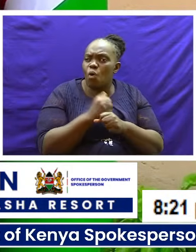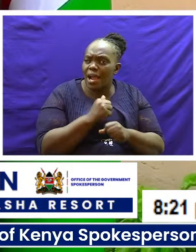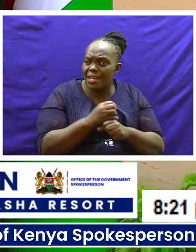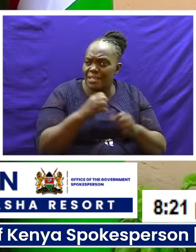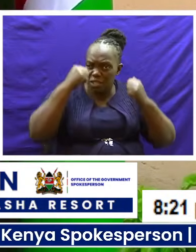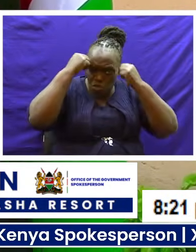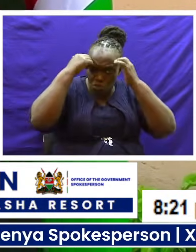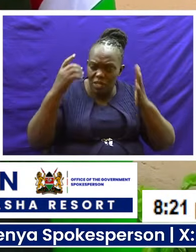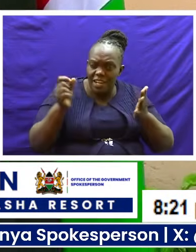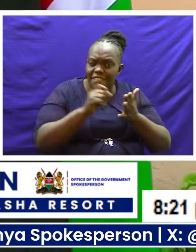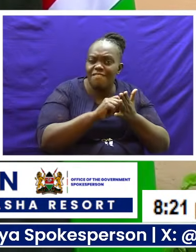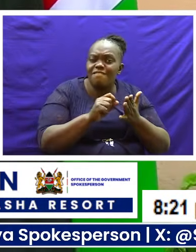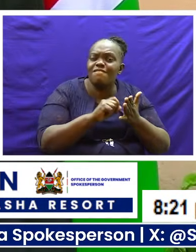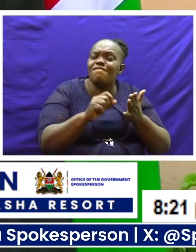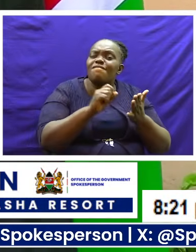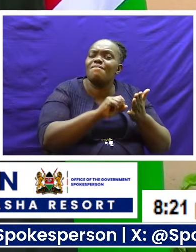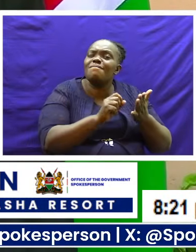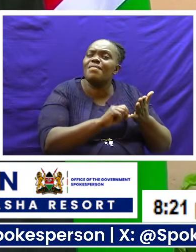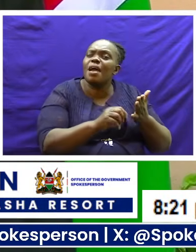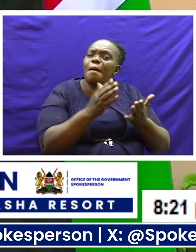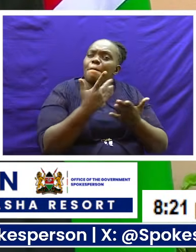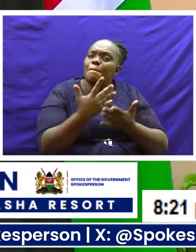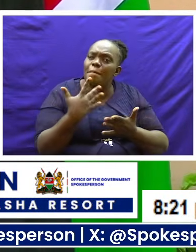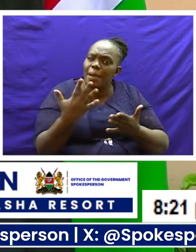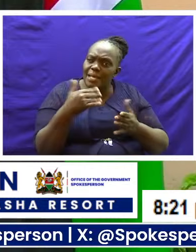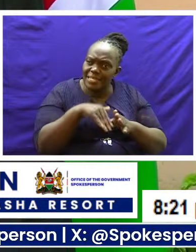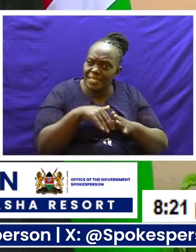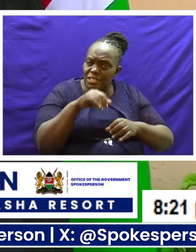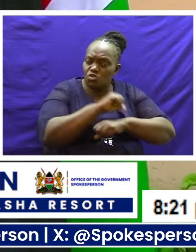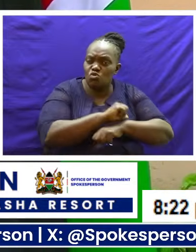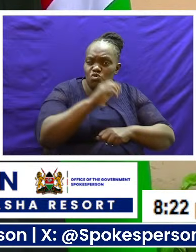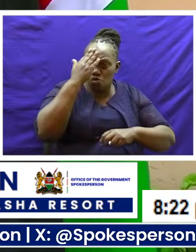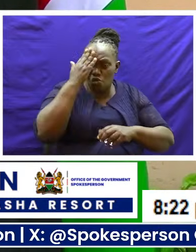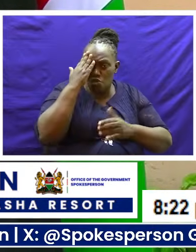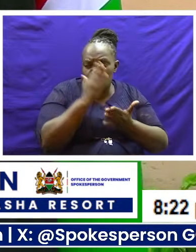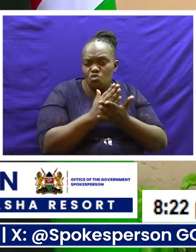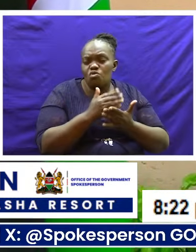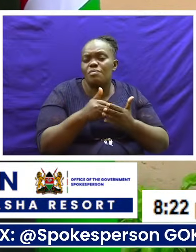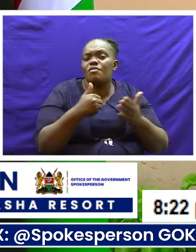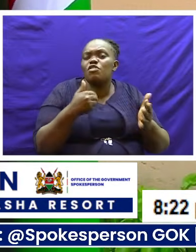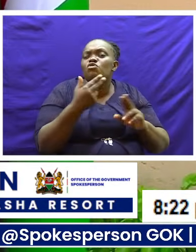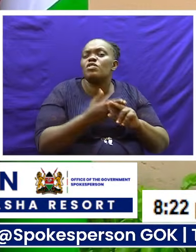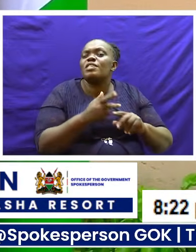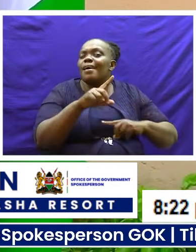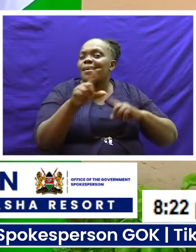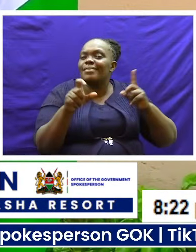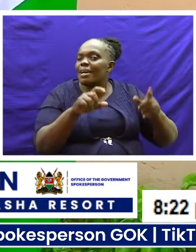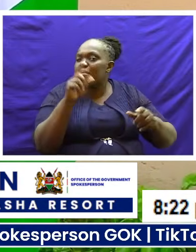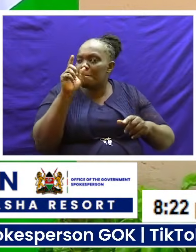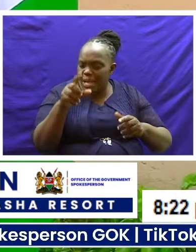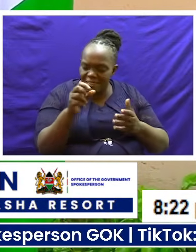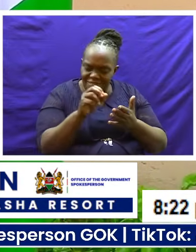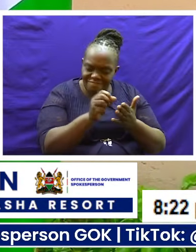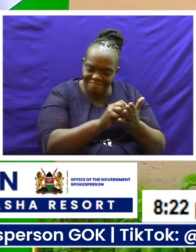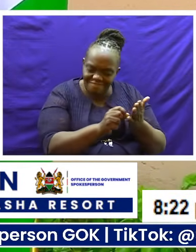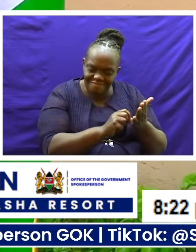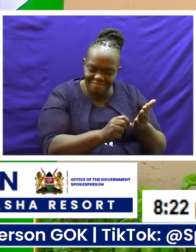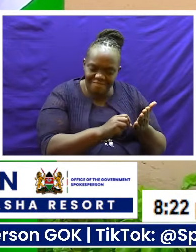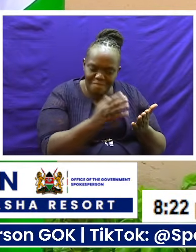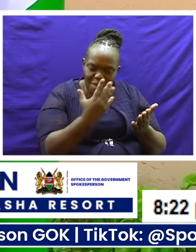out papers in school. You know, you knew that before you sit for your exam, you have to fill out those JAB